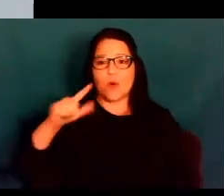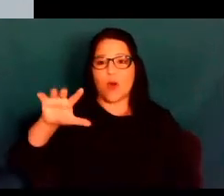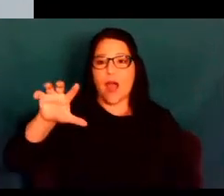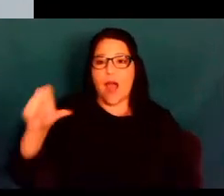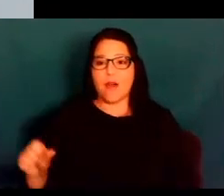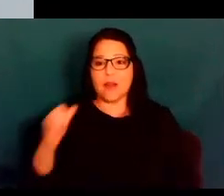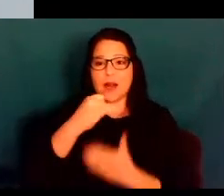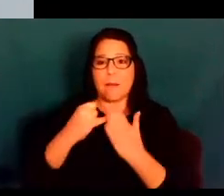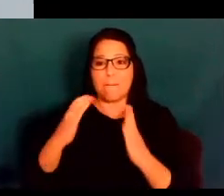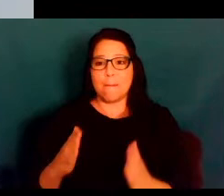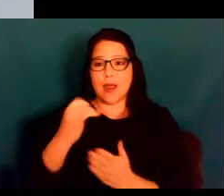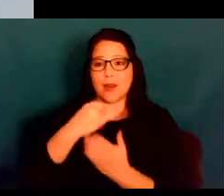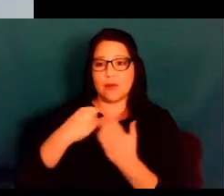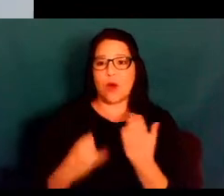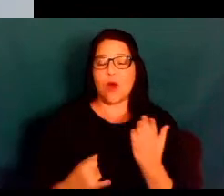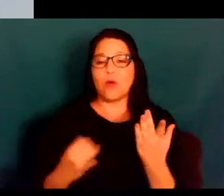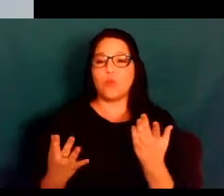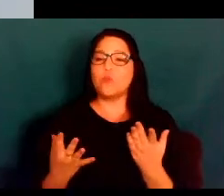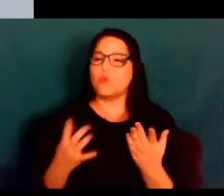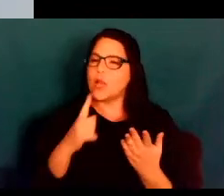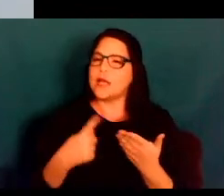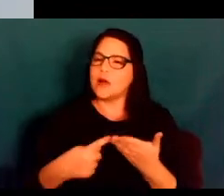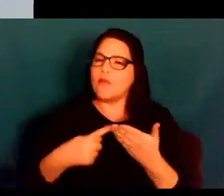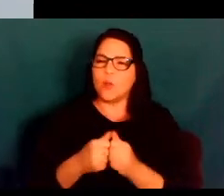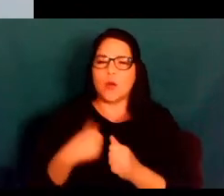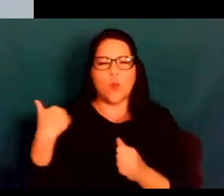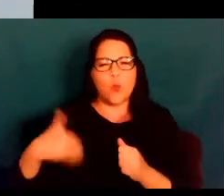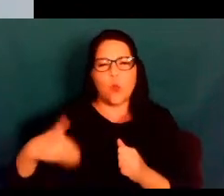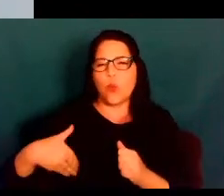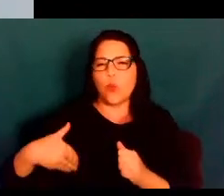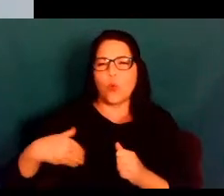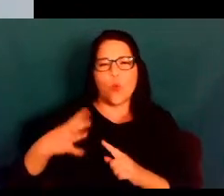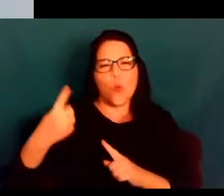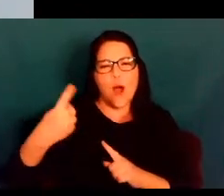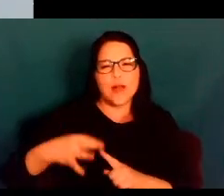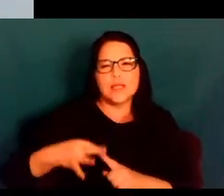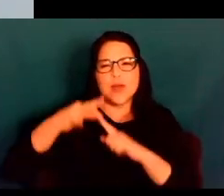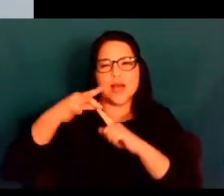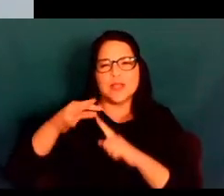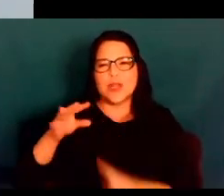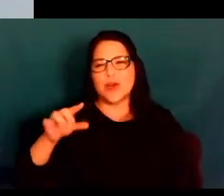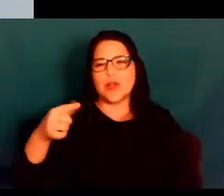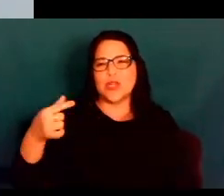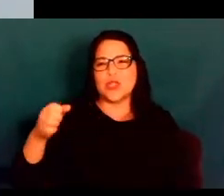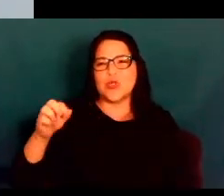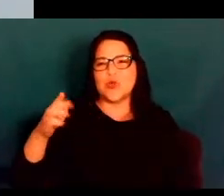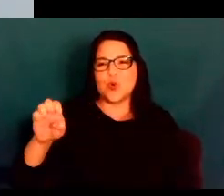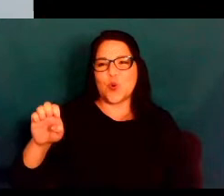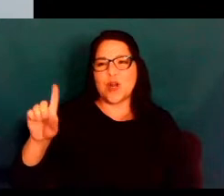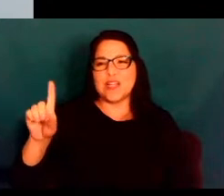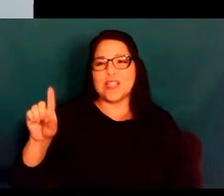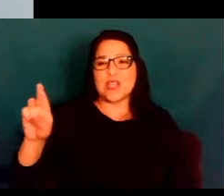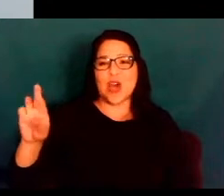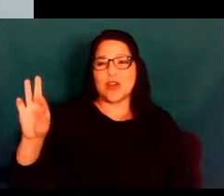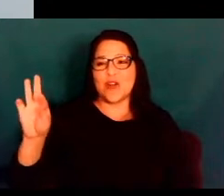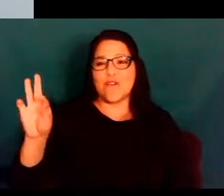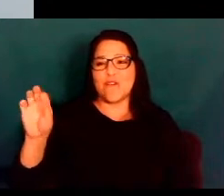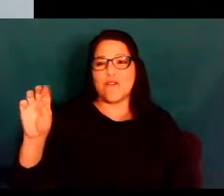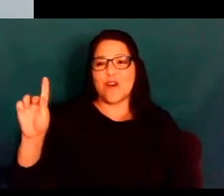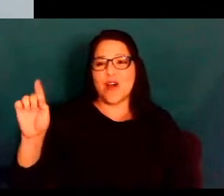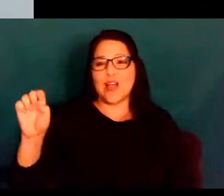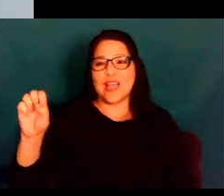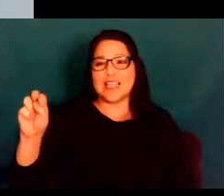are presenting a conversation with the one and only George Dr. Funkenstein Clinton and PAMM